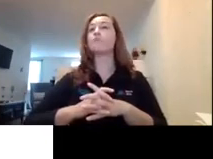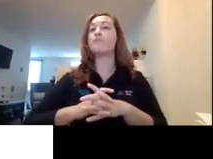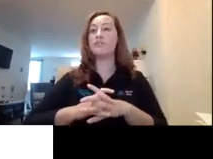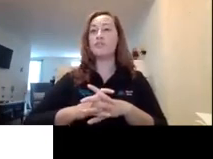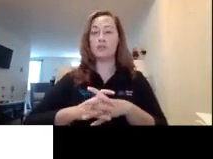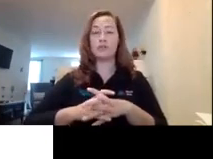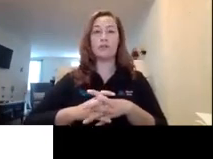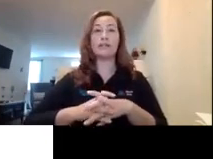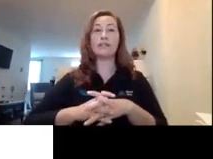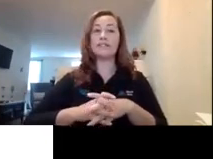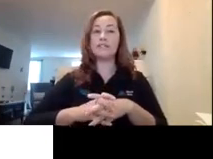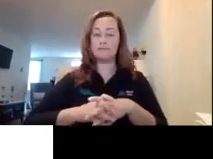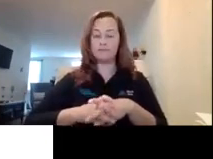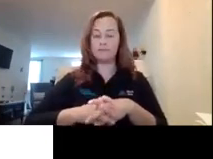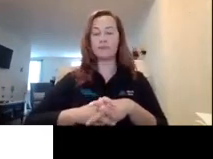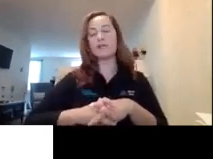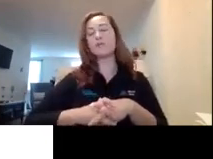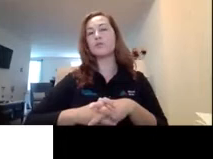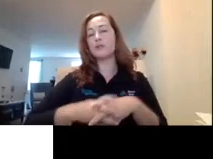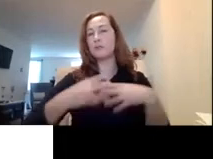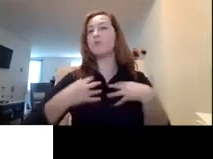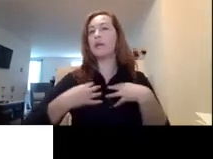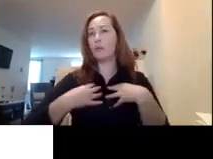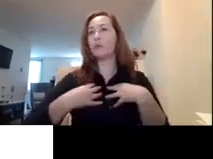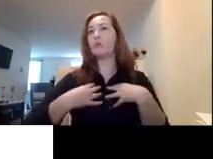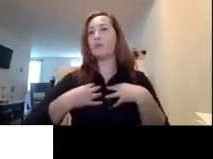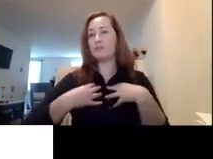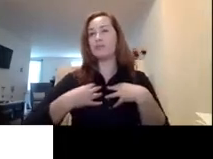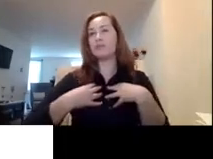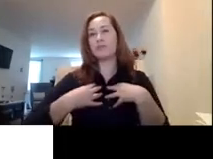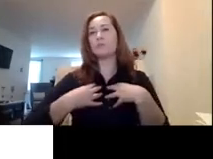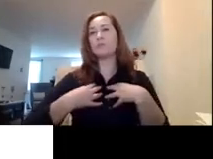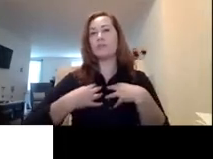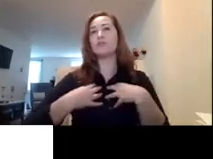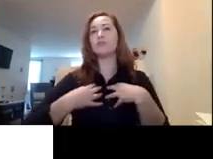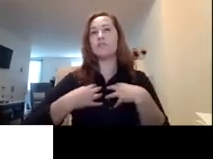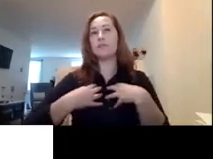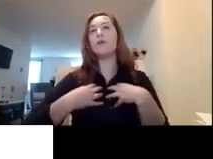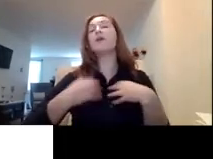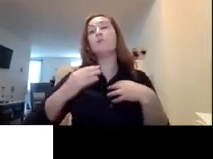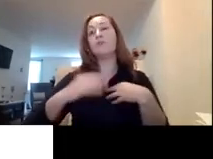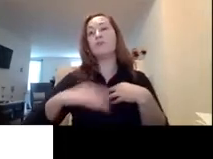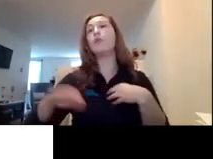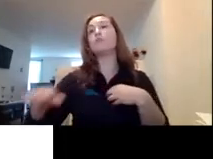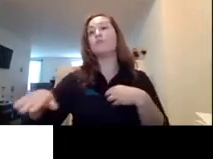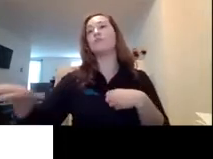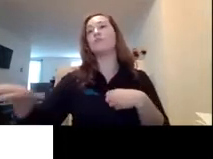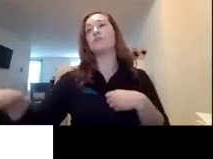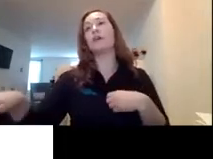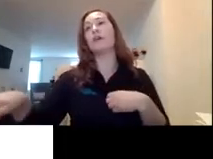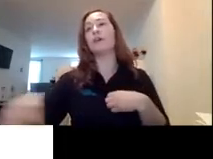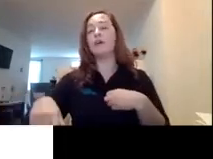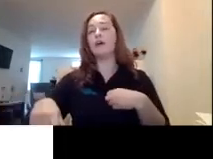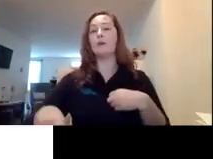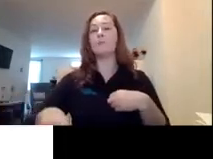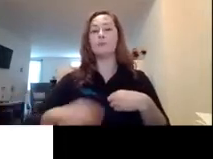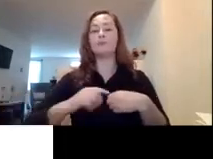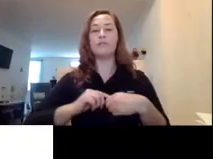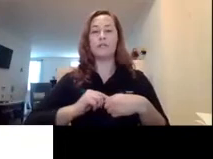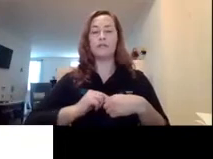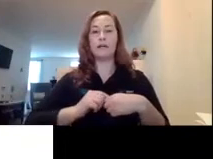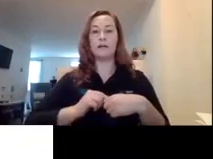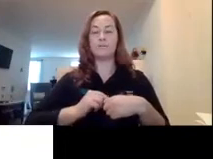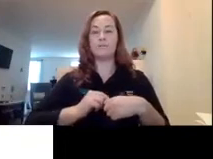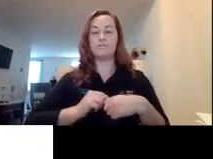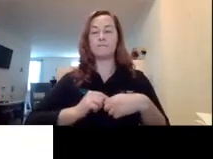infection prevention team. It was actually approved by our infection prevention team before the FDA approved